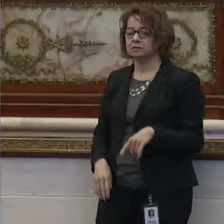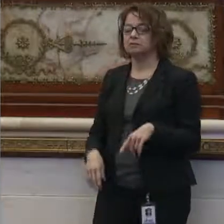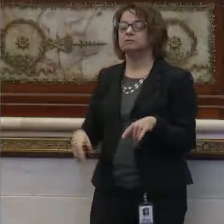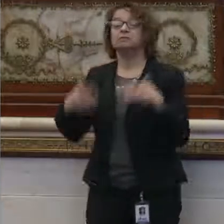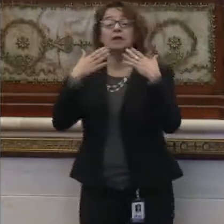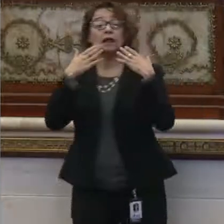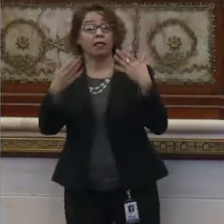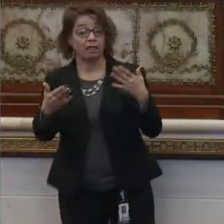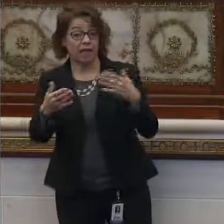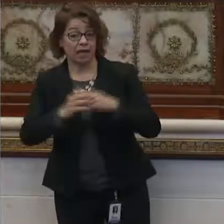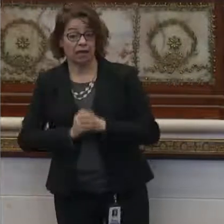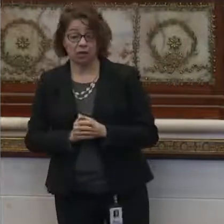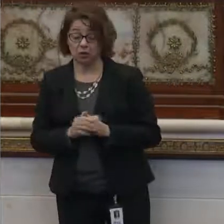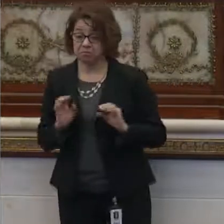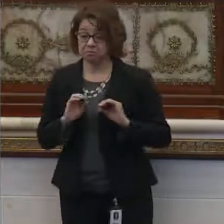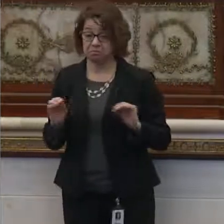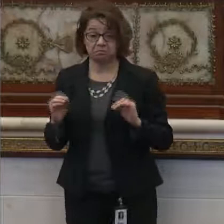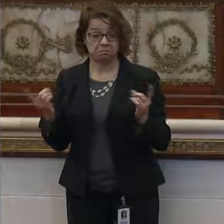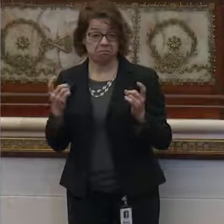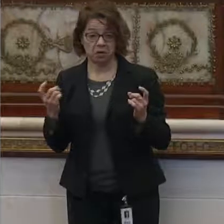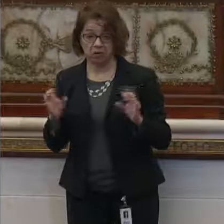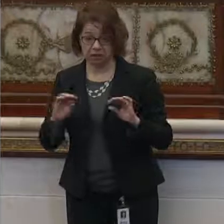I don't have any more questions.